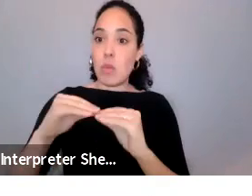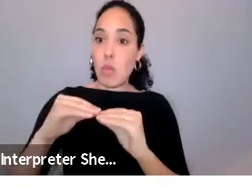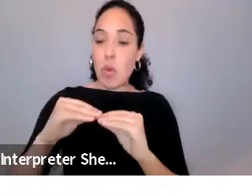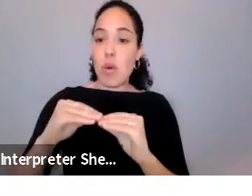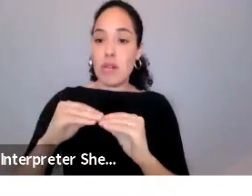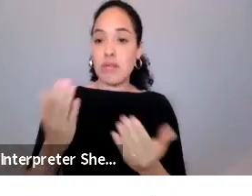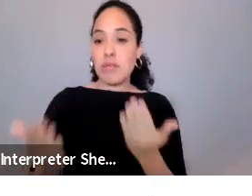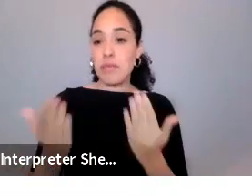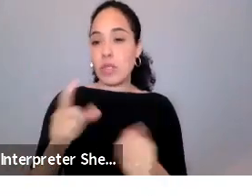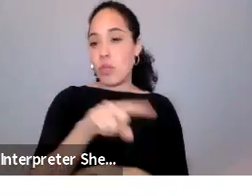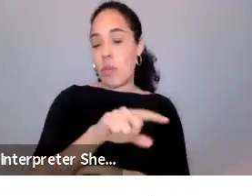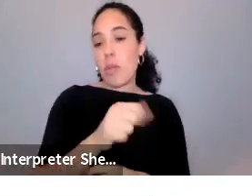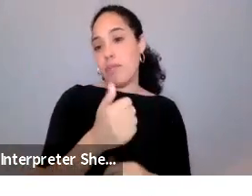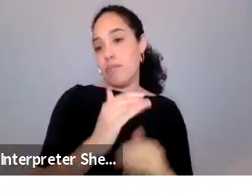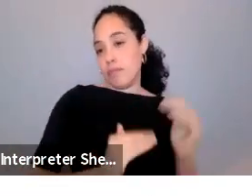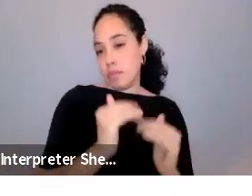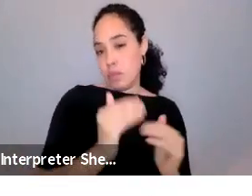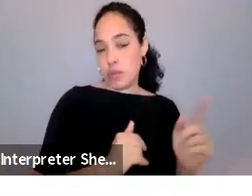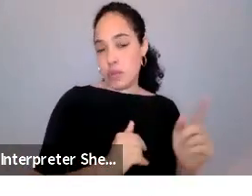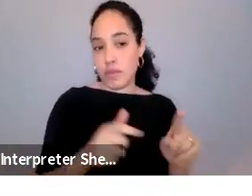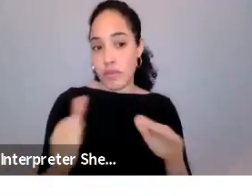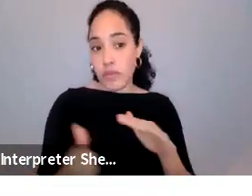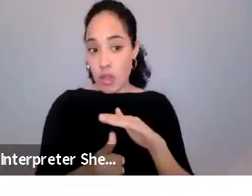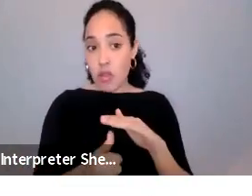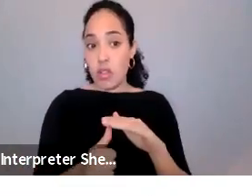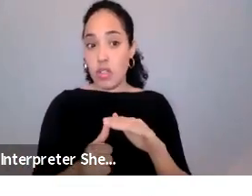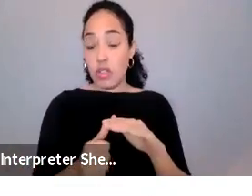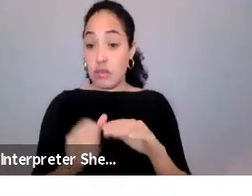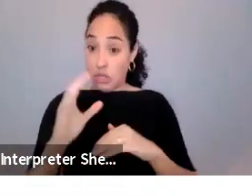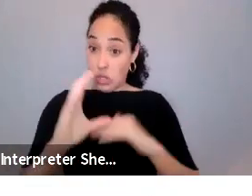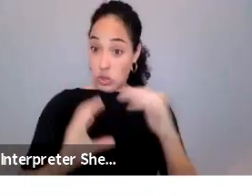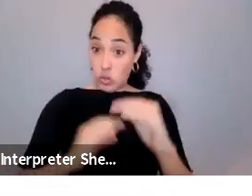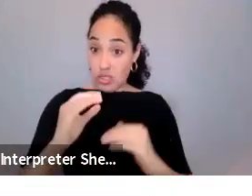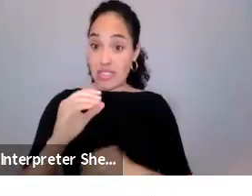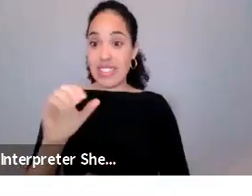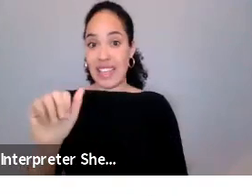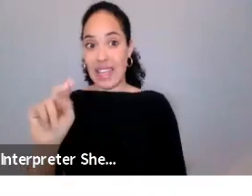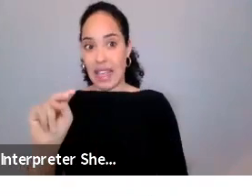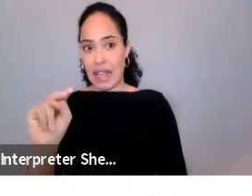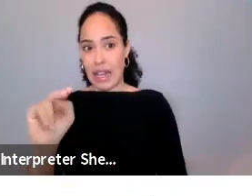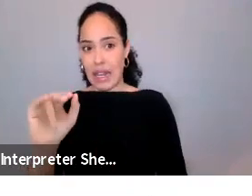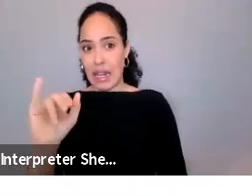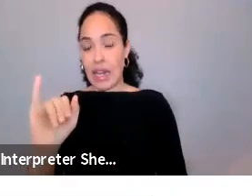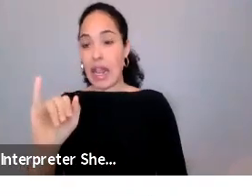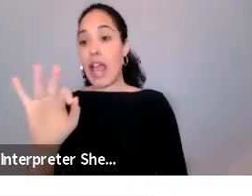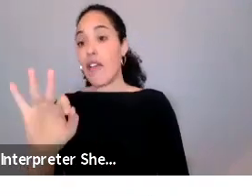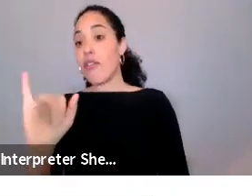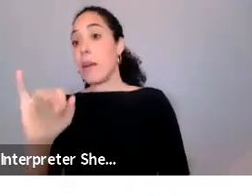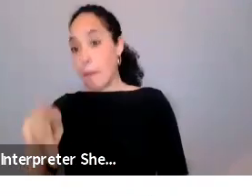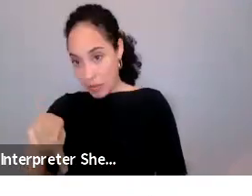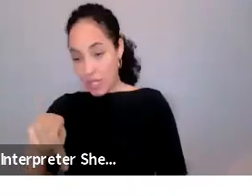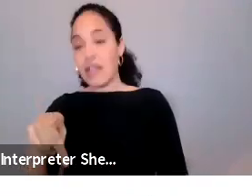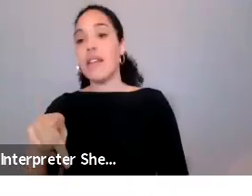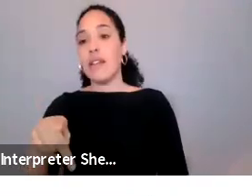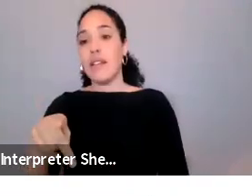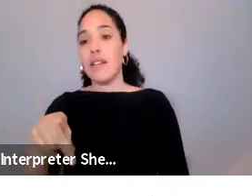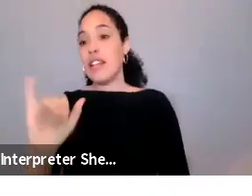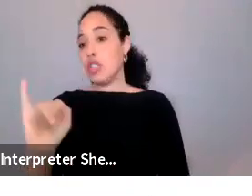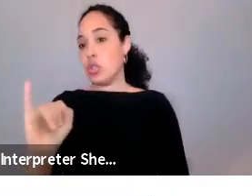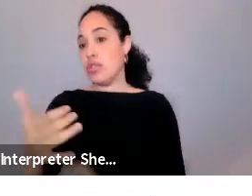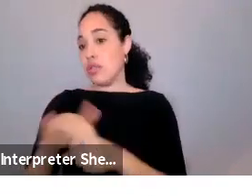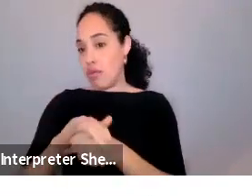the course of construction, we suggest you review the NFIP flood insurance coverage policy or contact your local insurance company